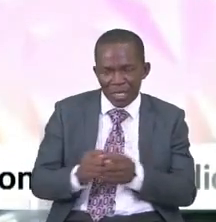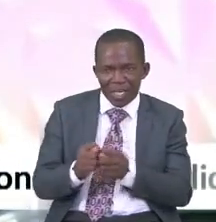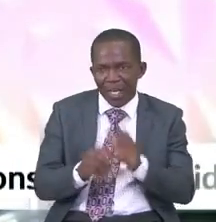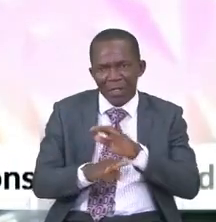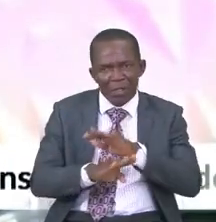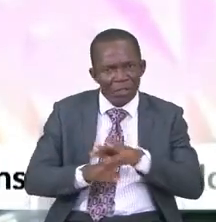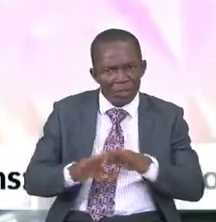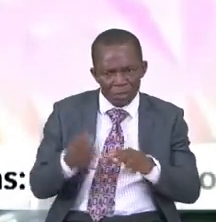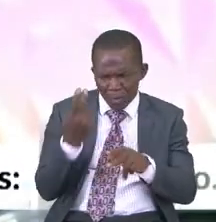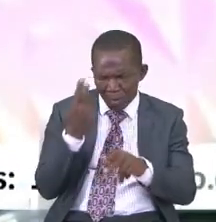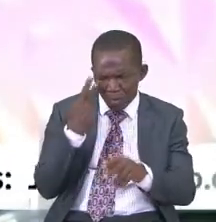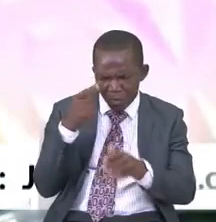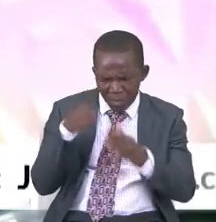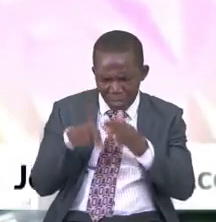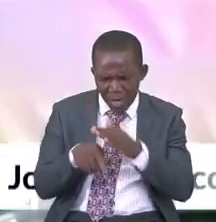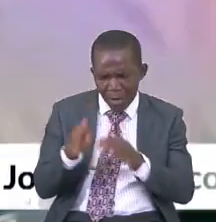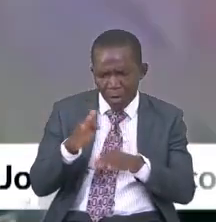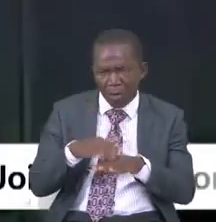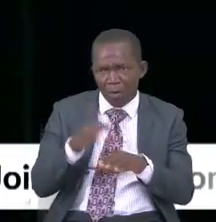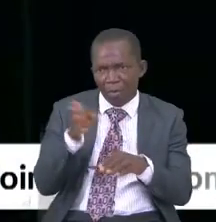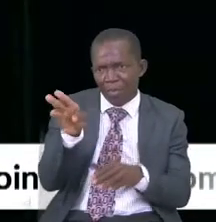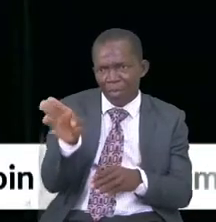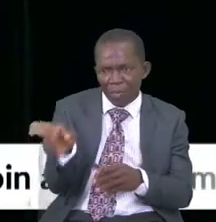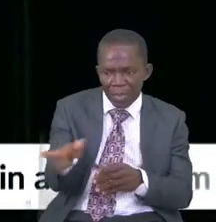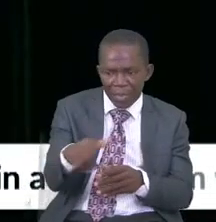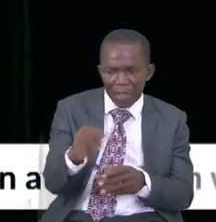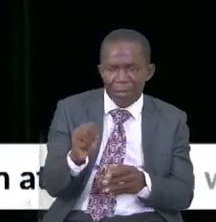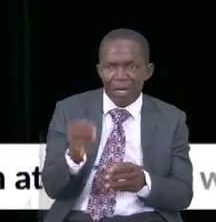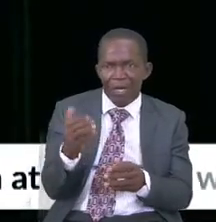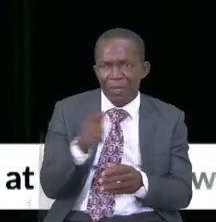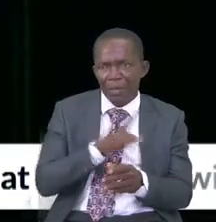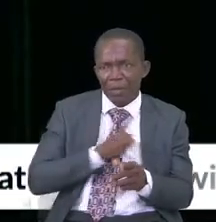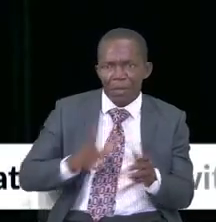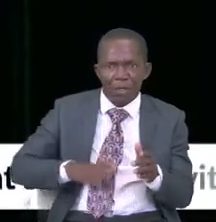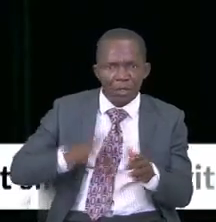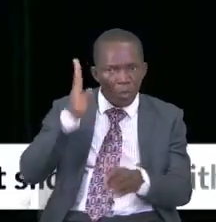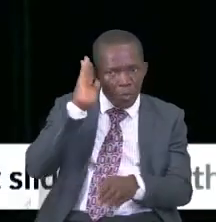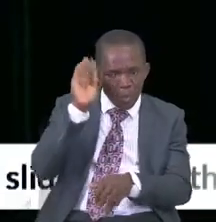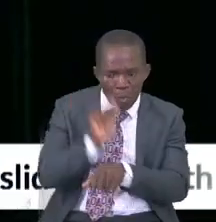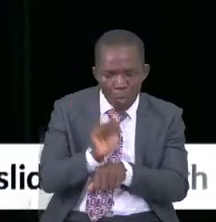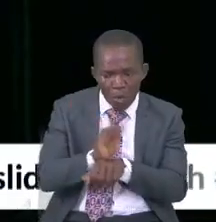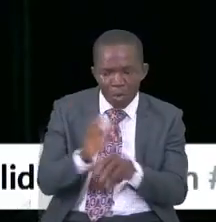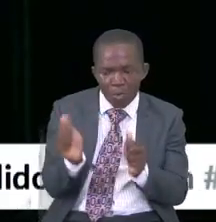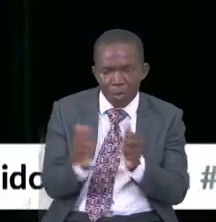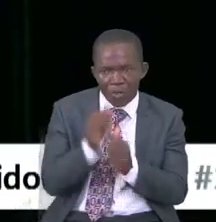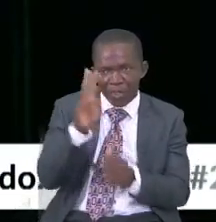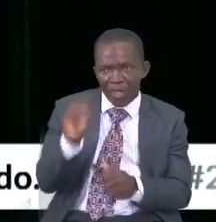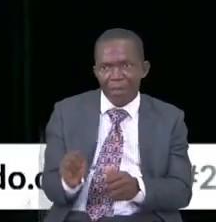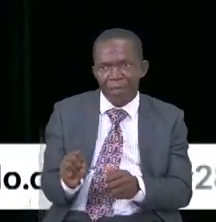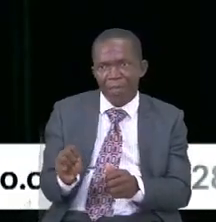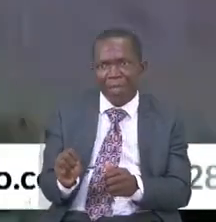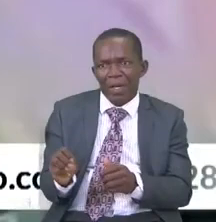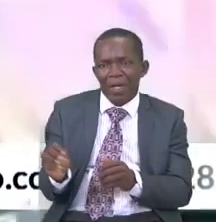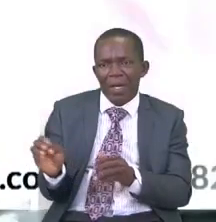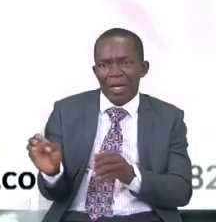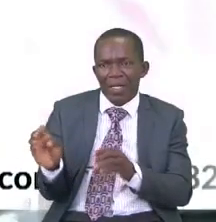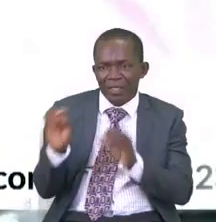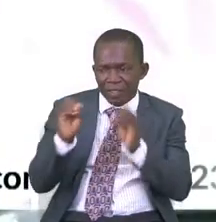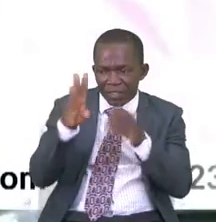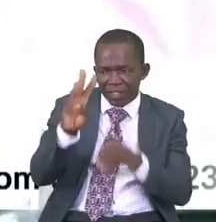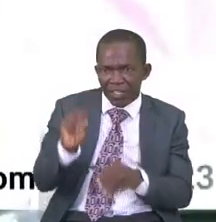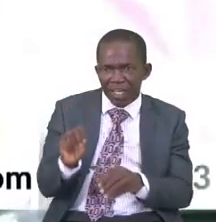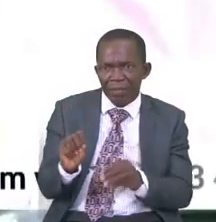will walk through them. And the Lord worked with them. And the Lord worked in them. Teach them the basics of the